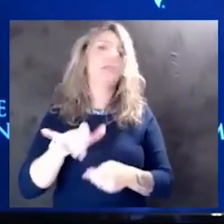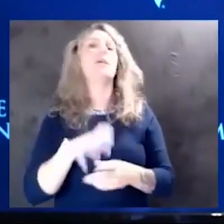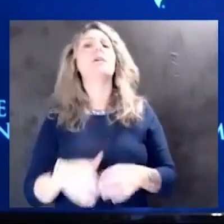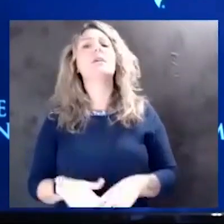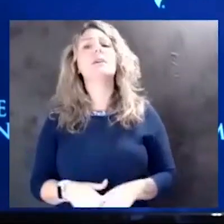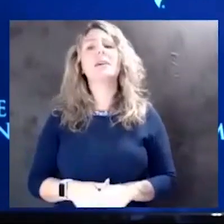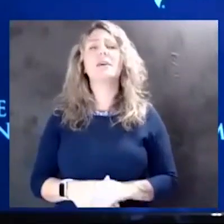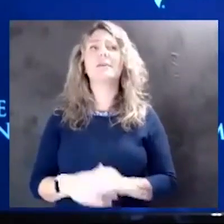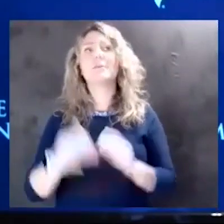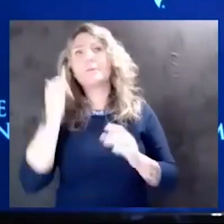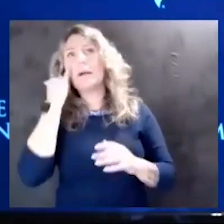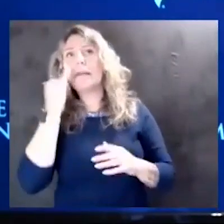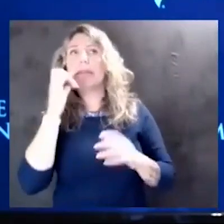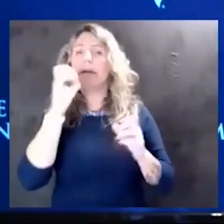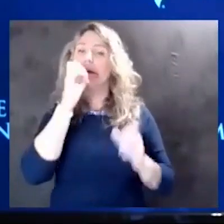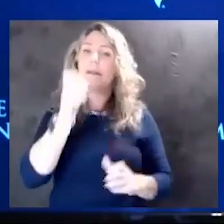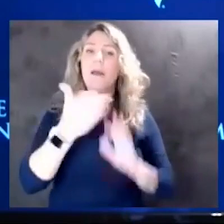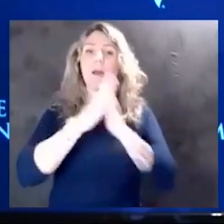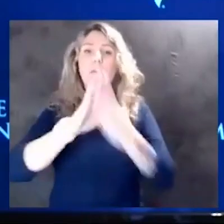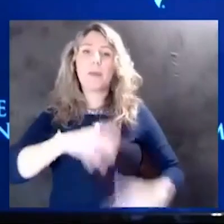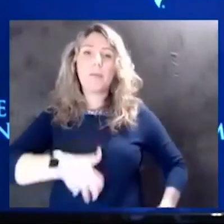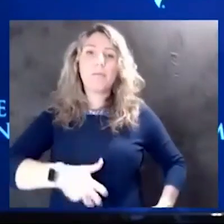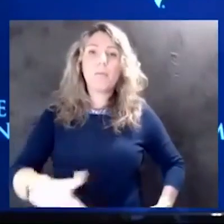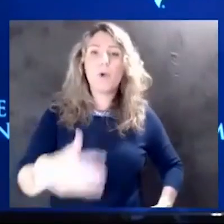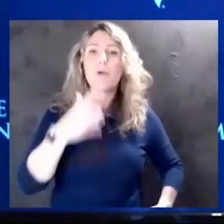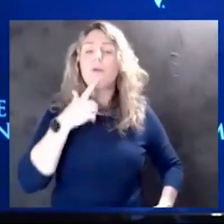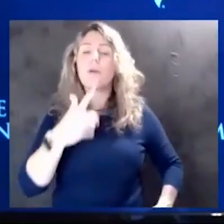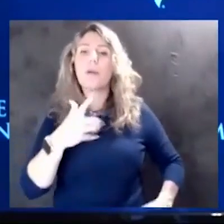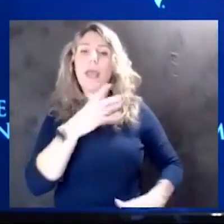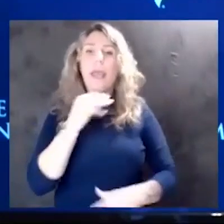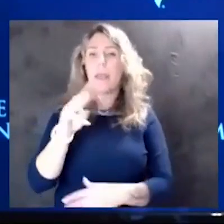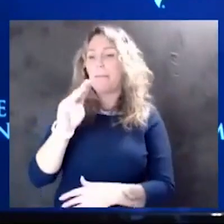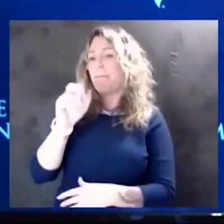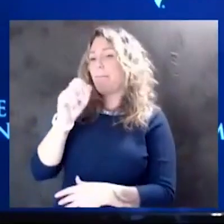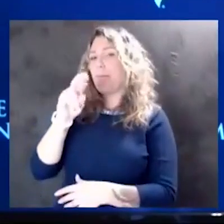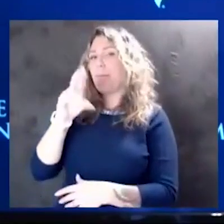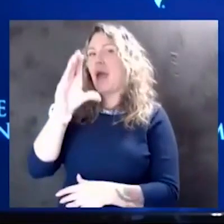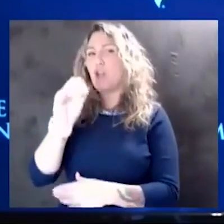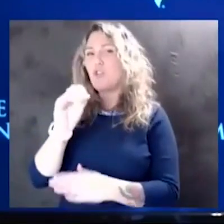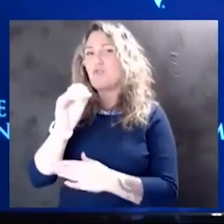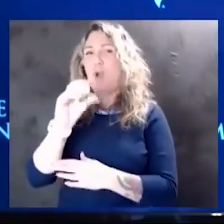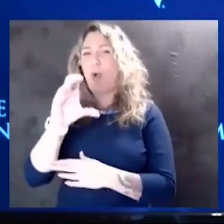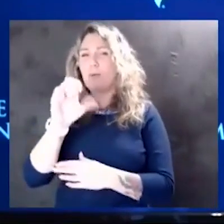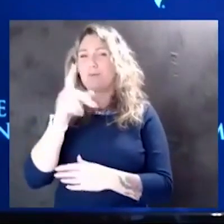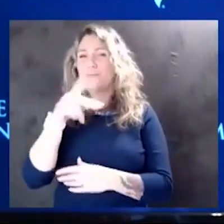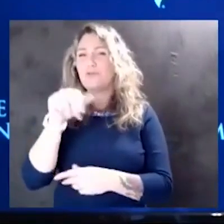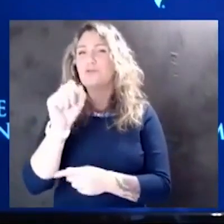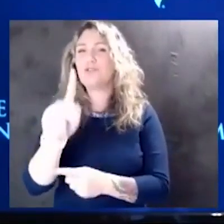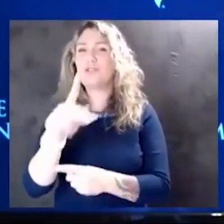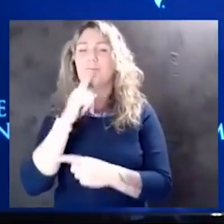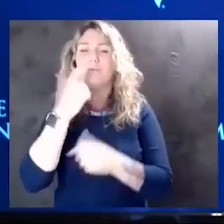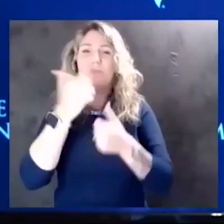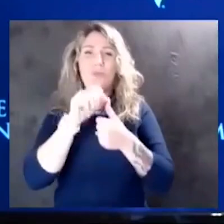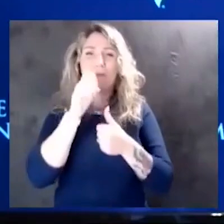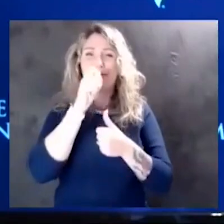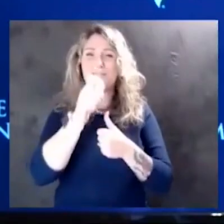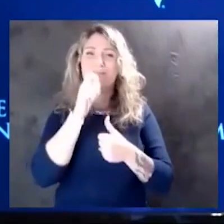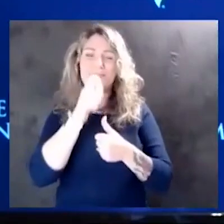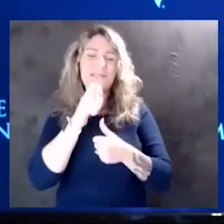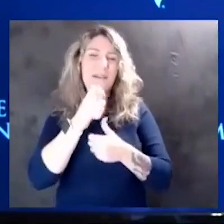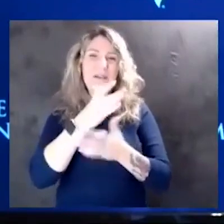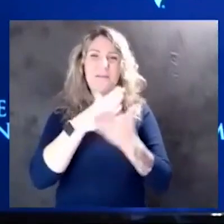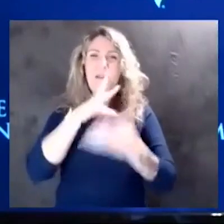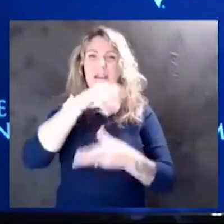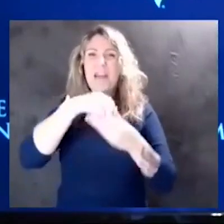all. There's microchips in it and all that stuff. And remember, don't be part of the made-up news network. Don't be a part of the